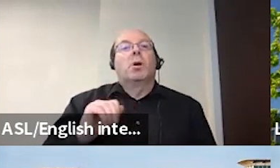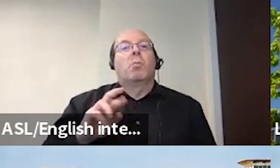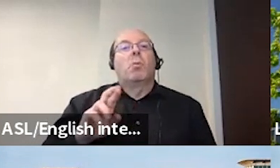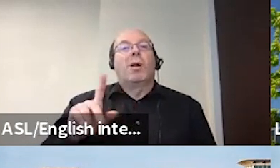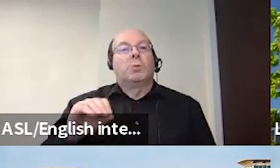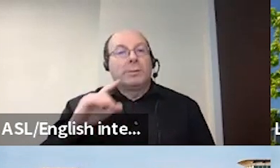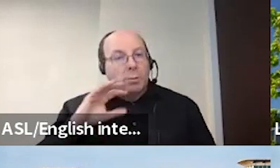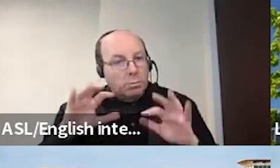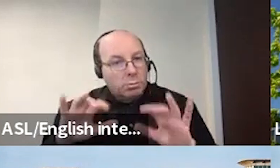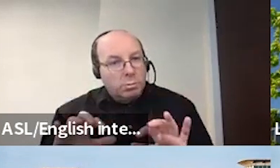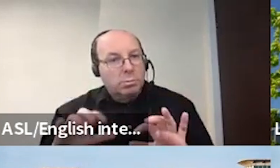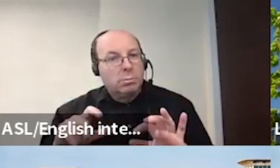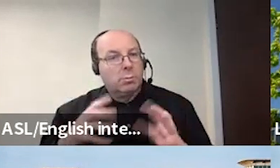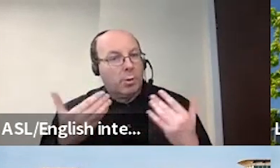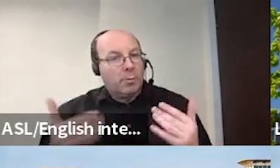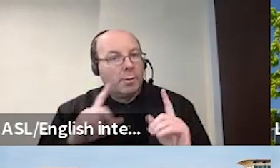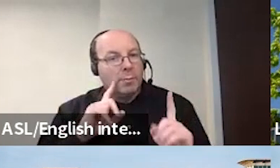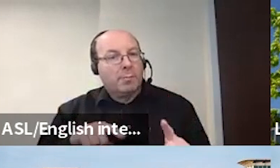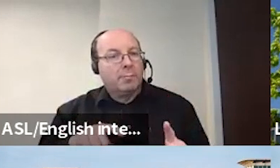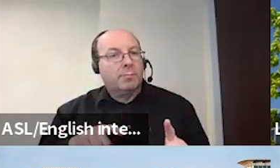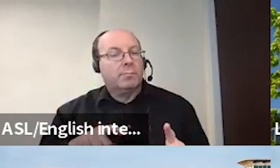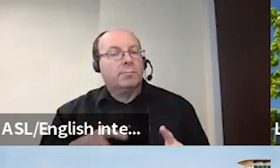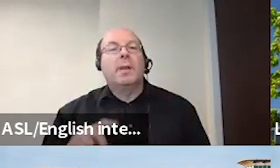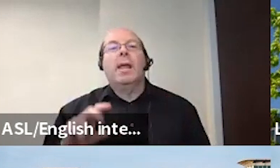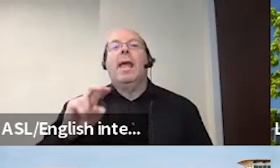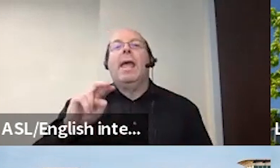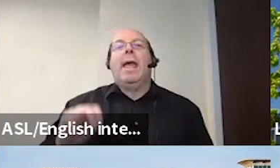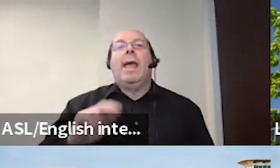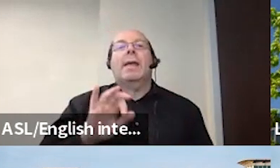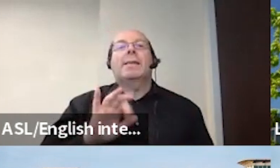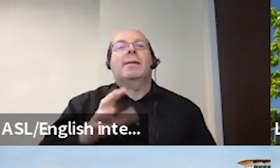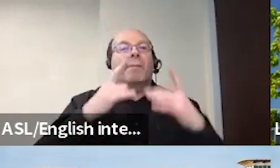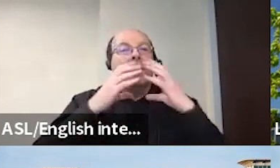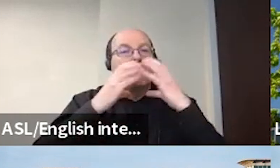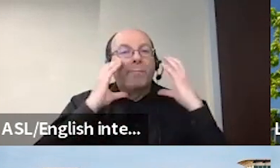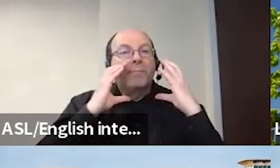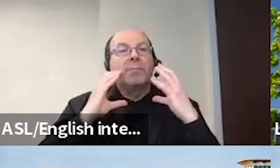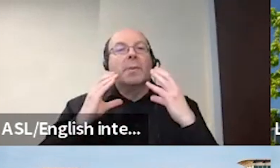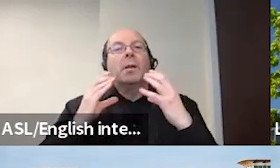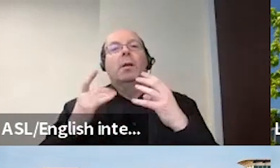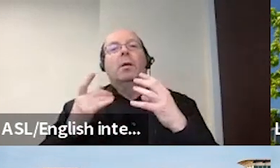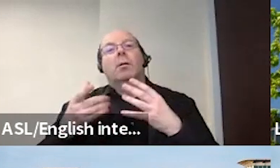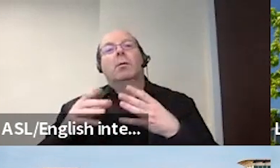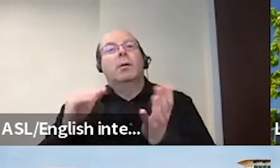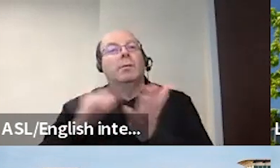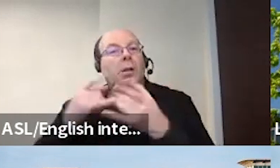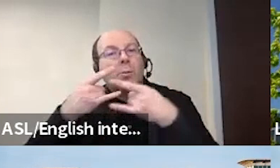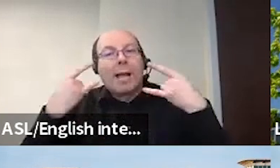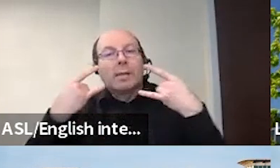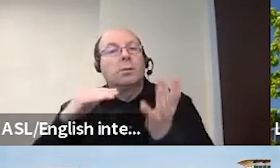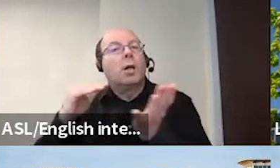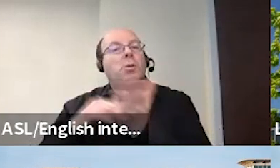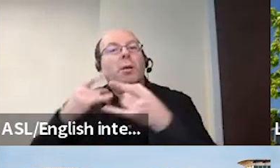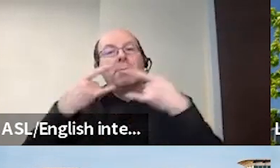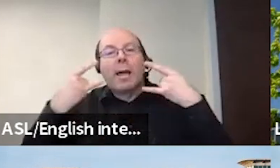the question is about the relative efficacy of N95s versus surgical masks. I mean, if you look at a surgical